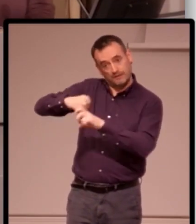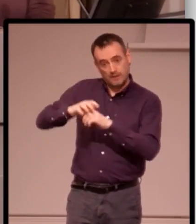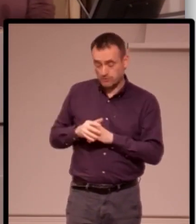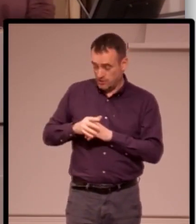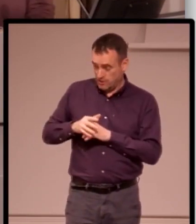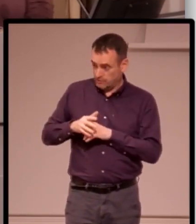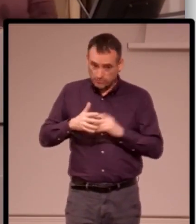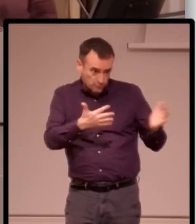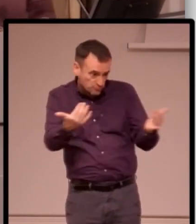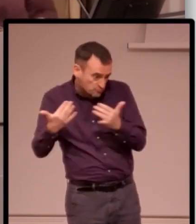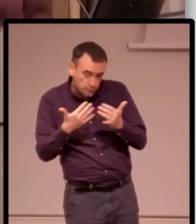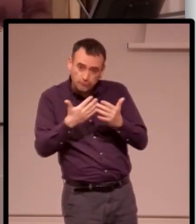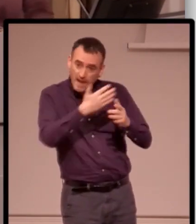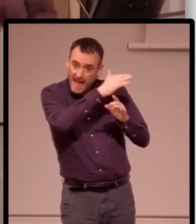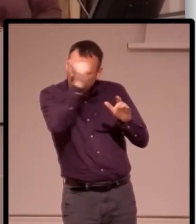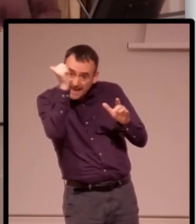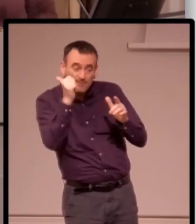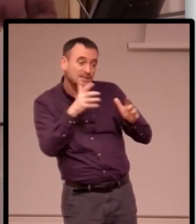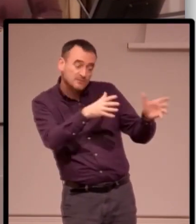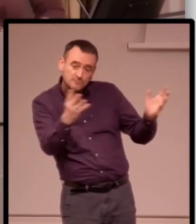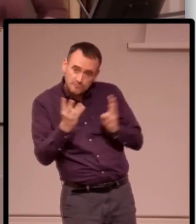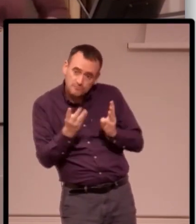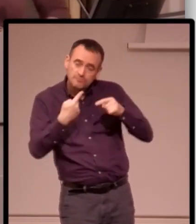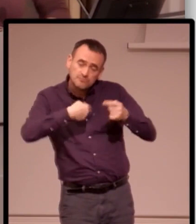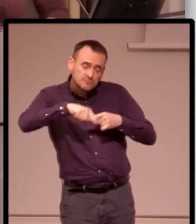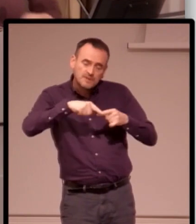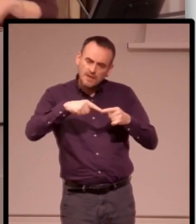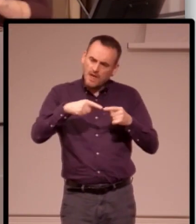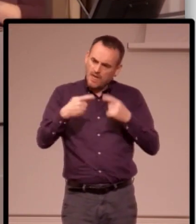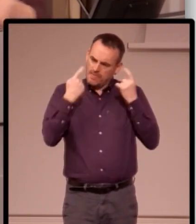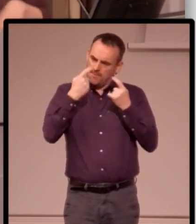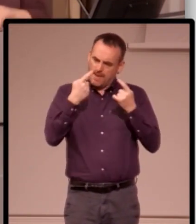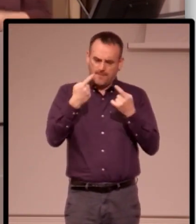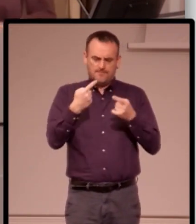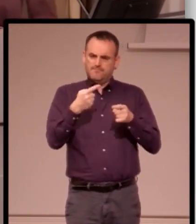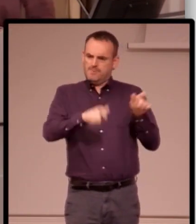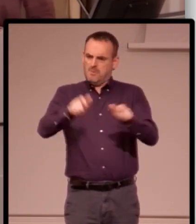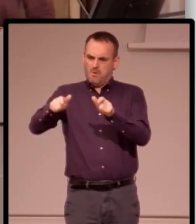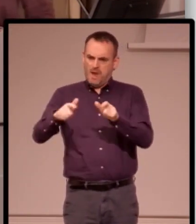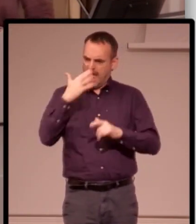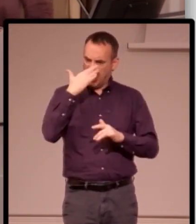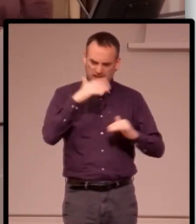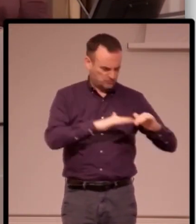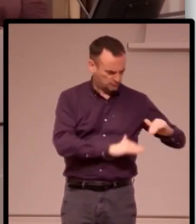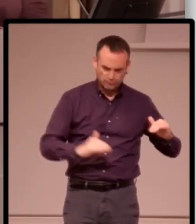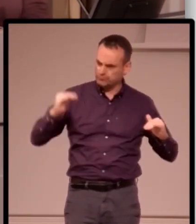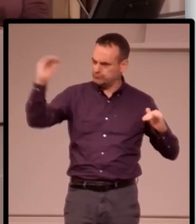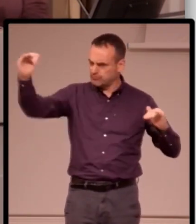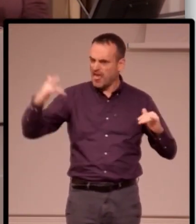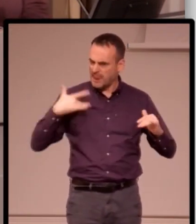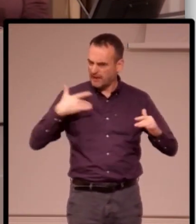academics and others who are interested in thinking about how people at all ages and life